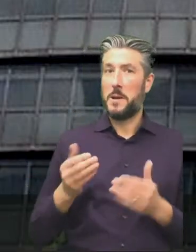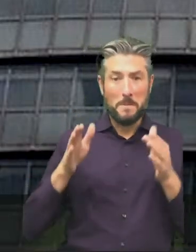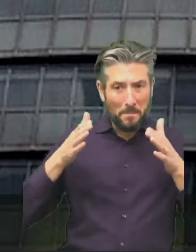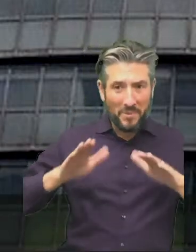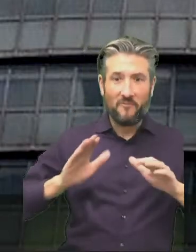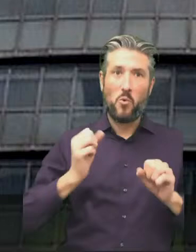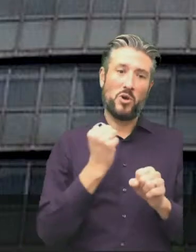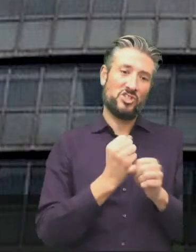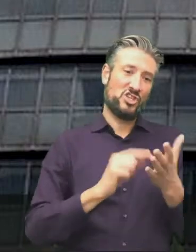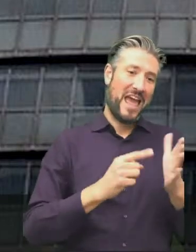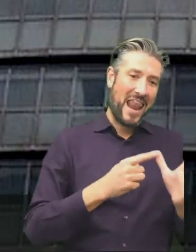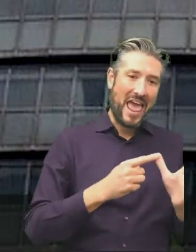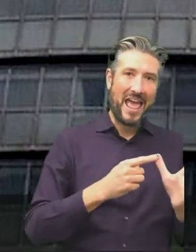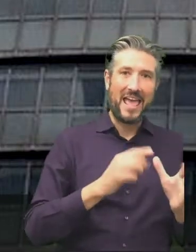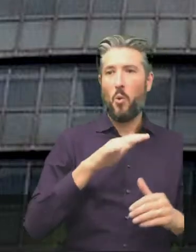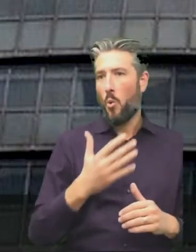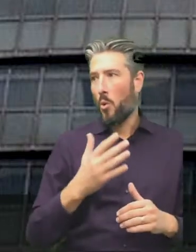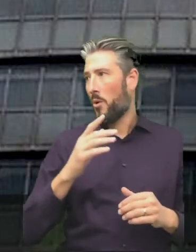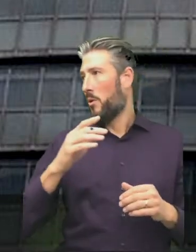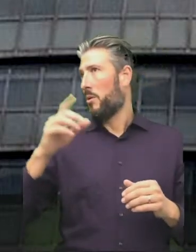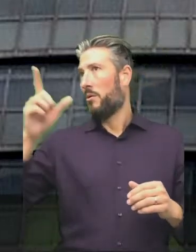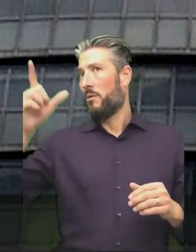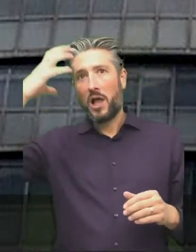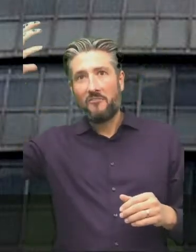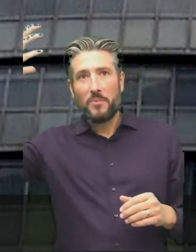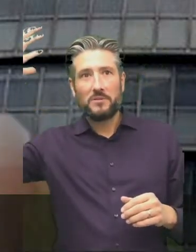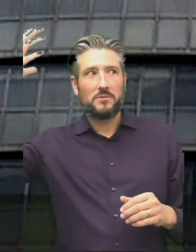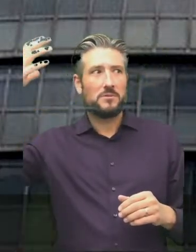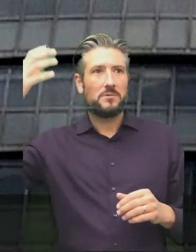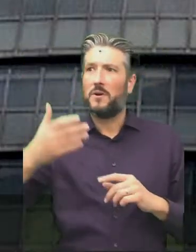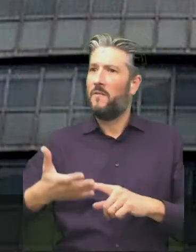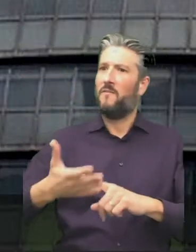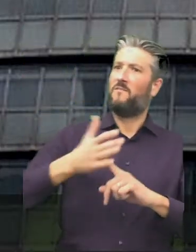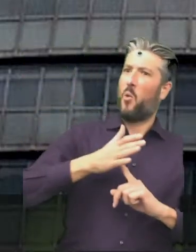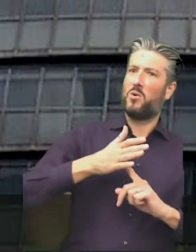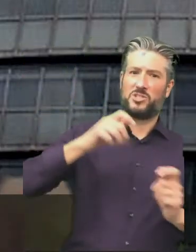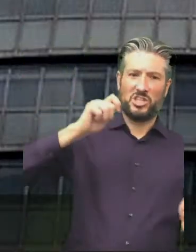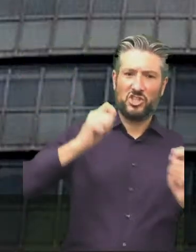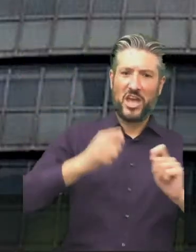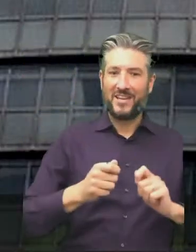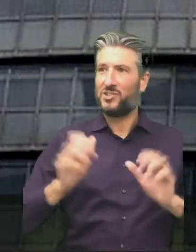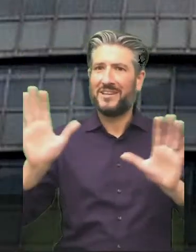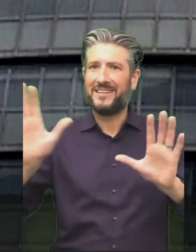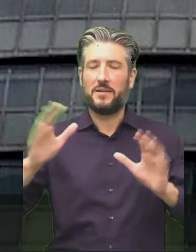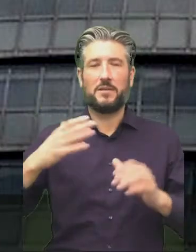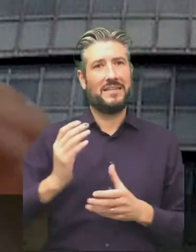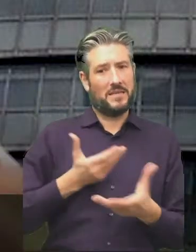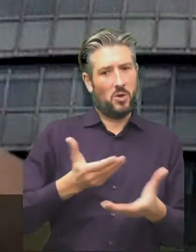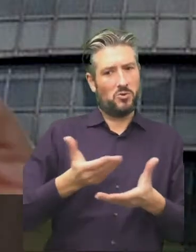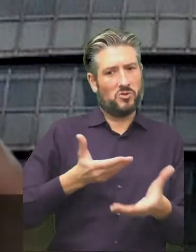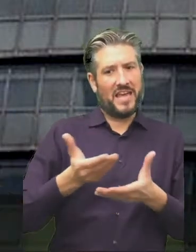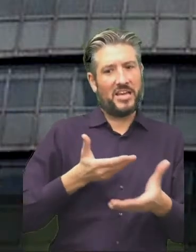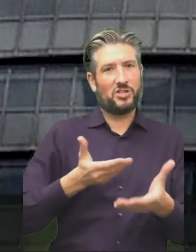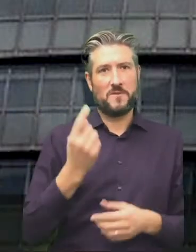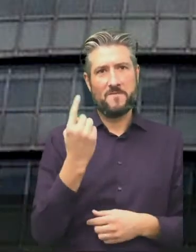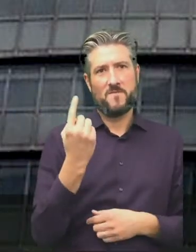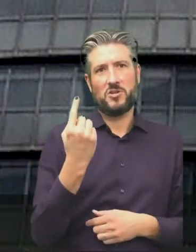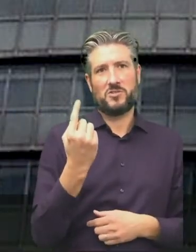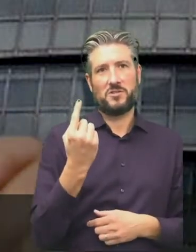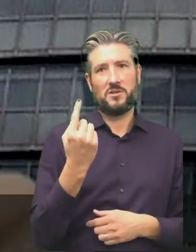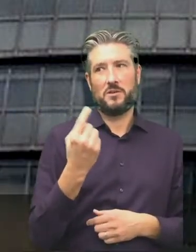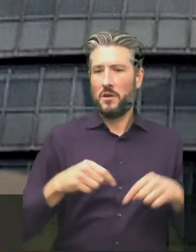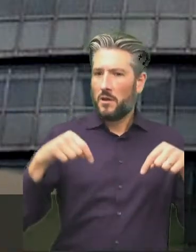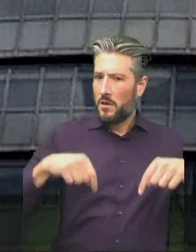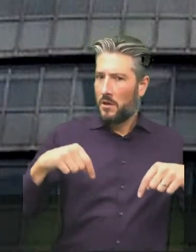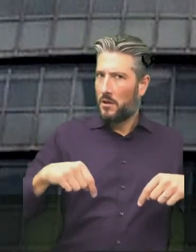government go around forcing amendments on people. You know, we live in a democracy, and it's very important that we recognise that